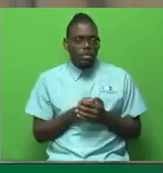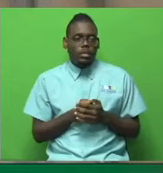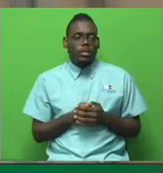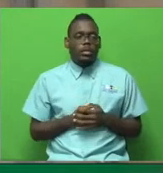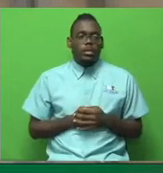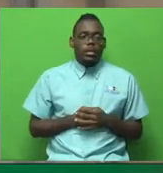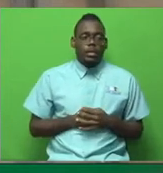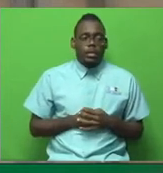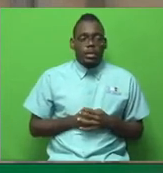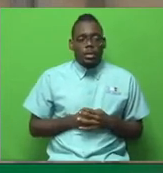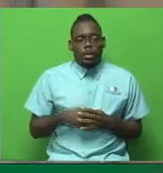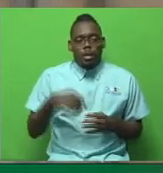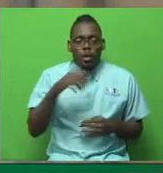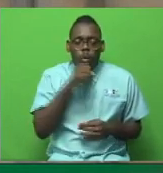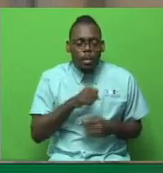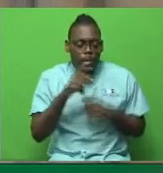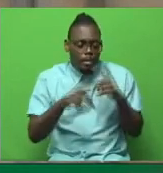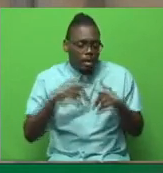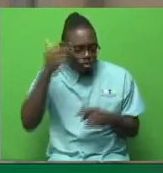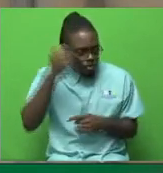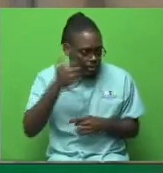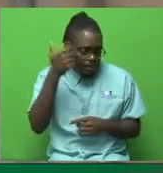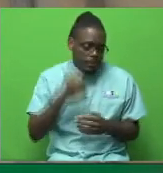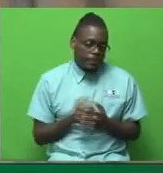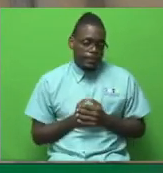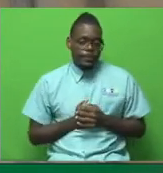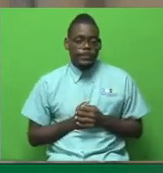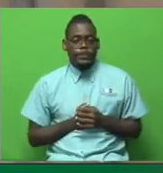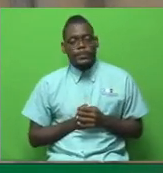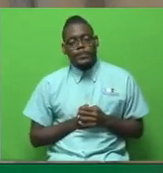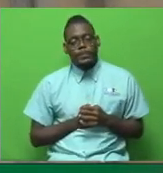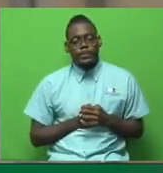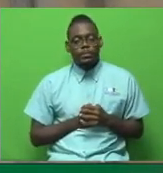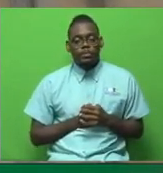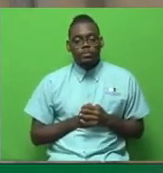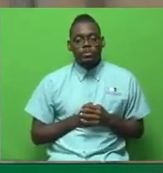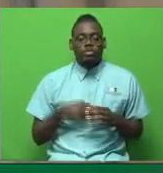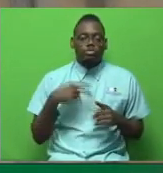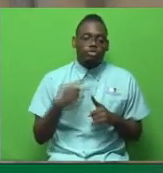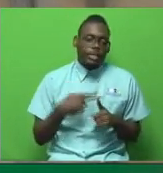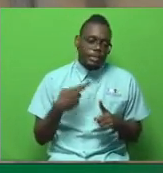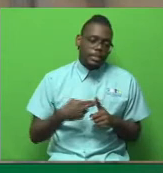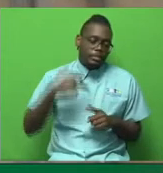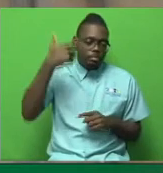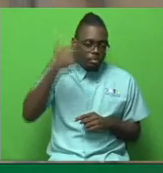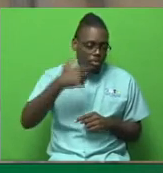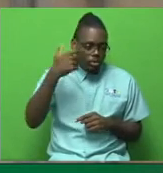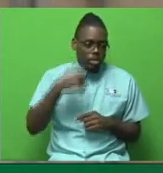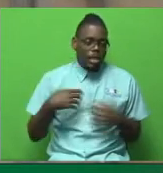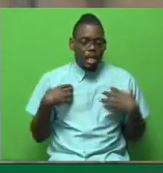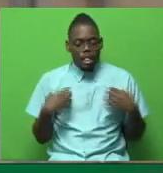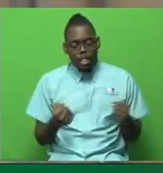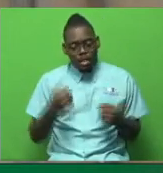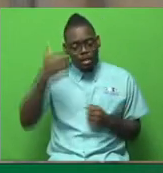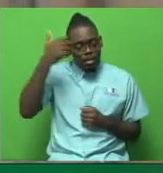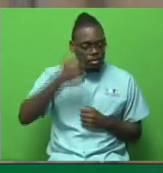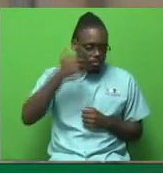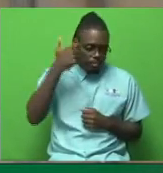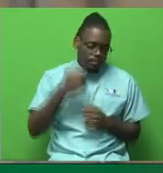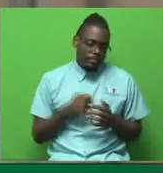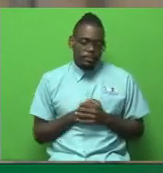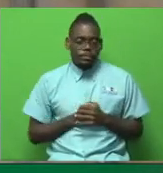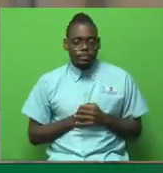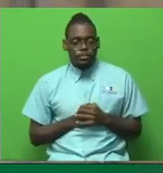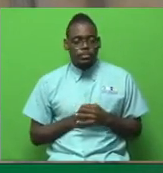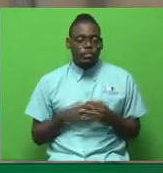non-contributory Public Assistance grants rental grants and clothing grants for fire victims the money has